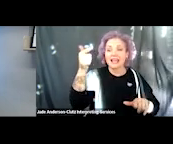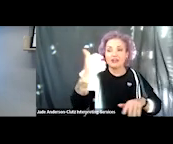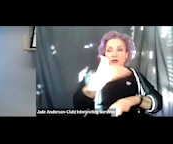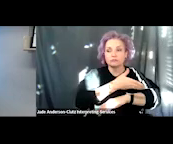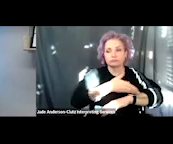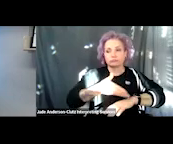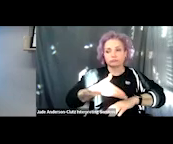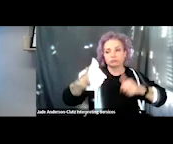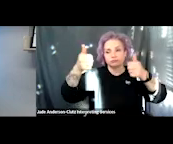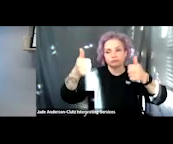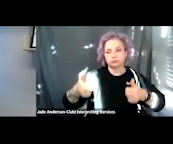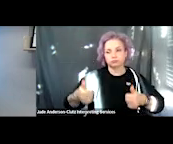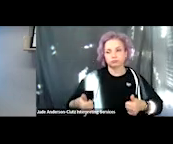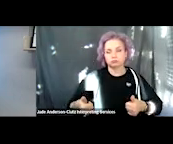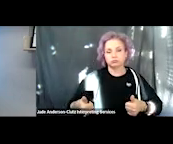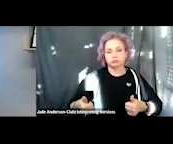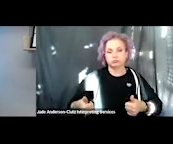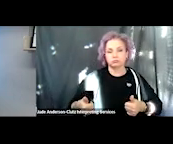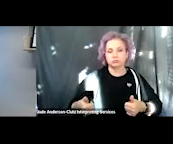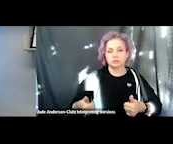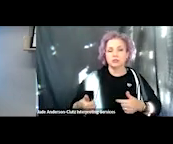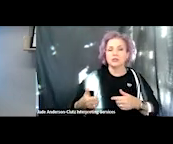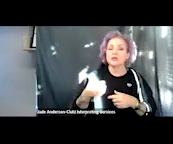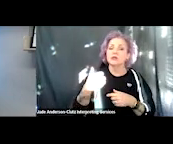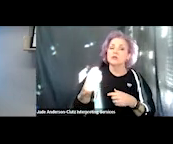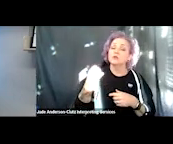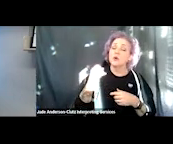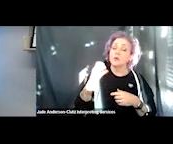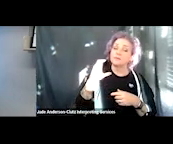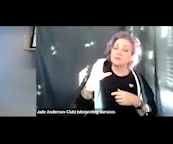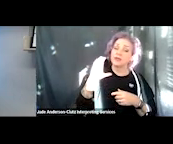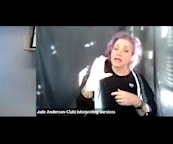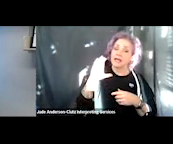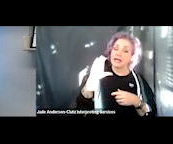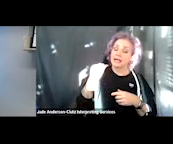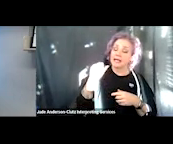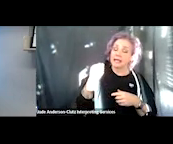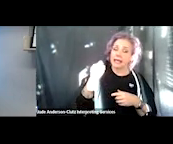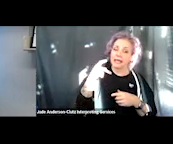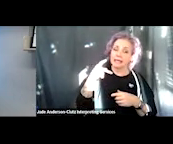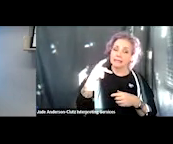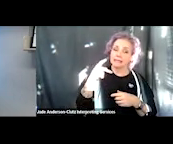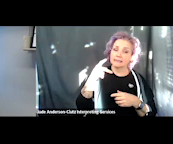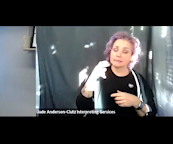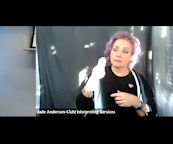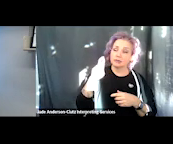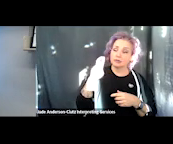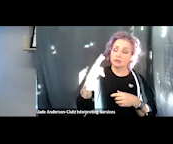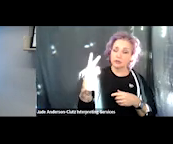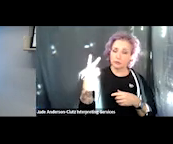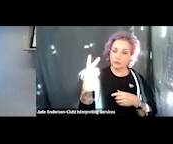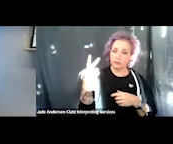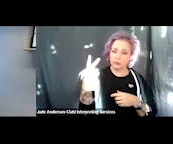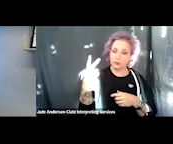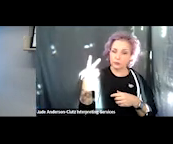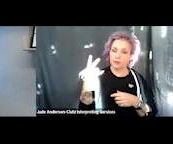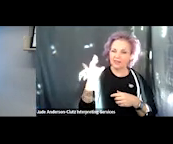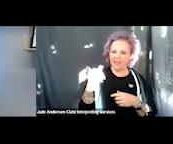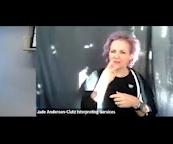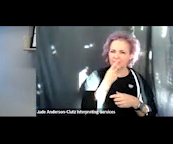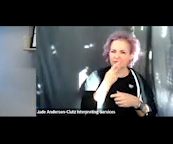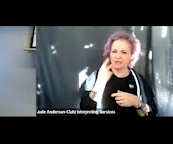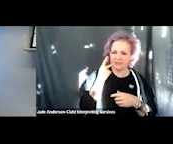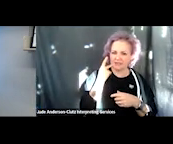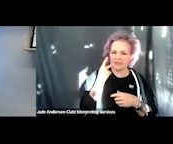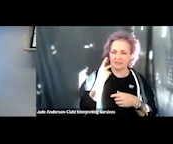a protein called Caspr2, and this protein is involved in these various functions. If you remember our friend neuronal migration that we mentioned, that's